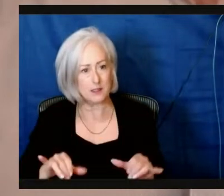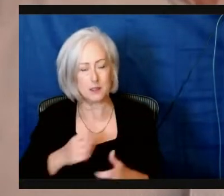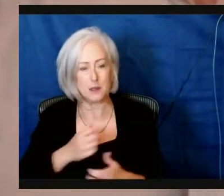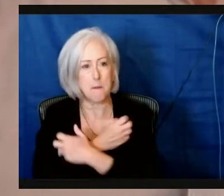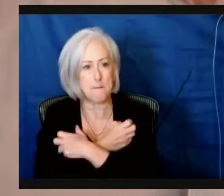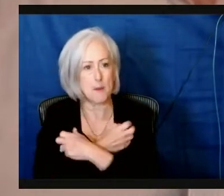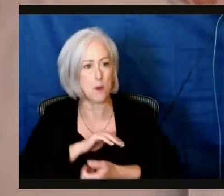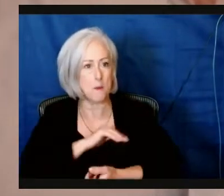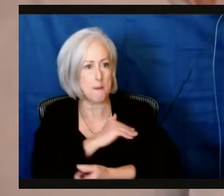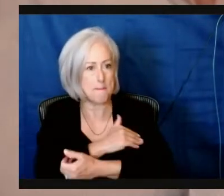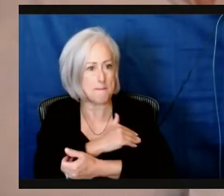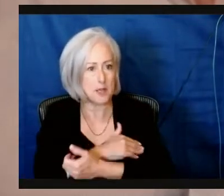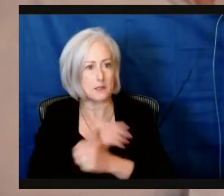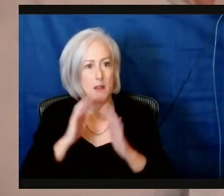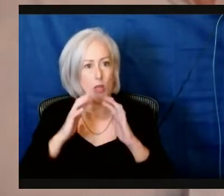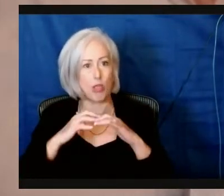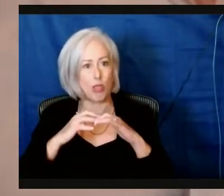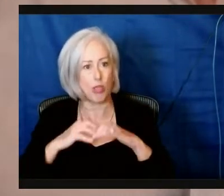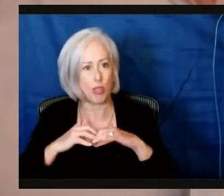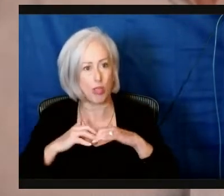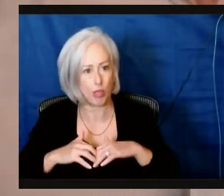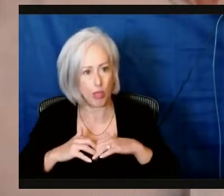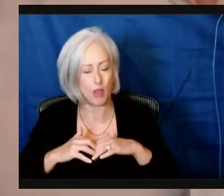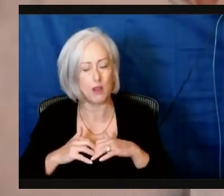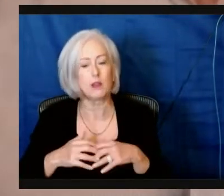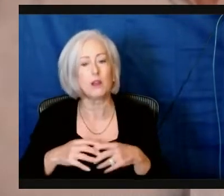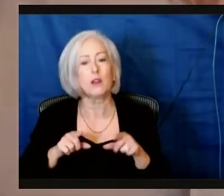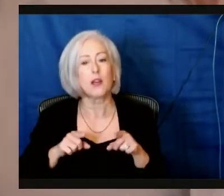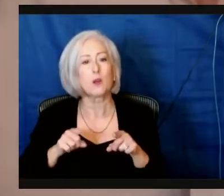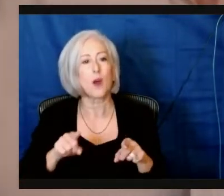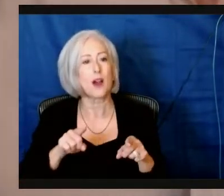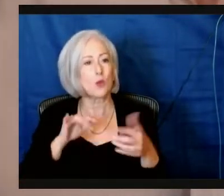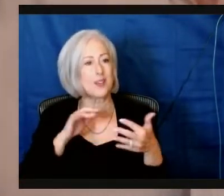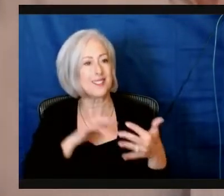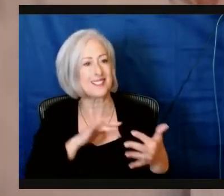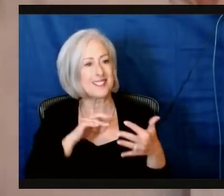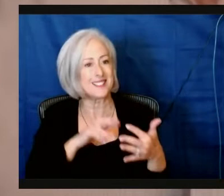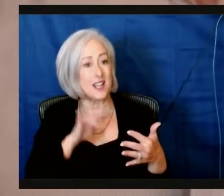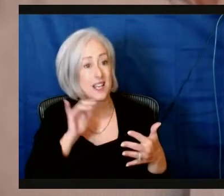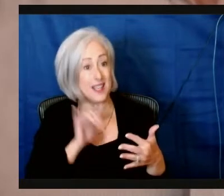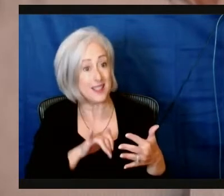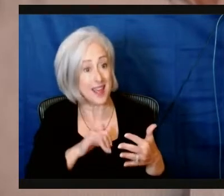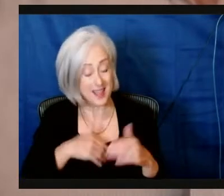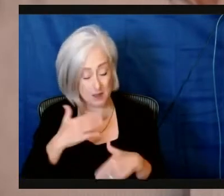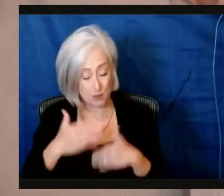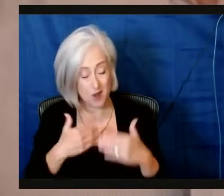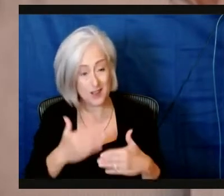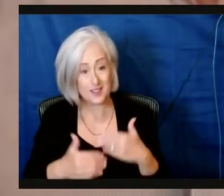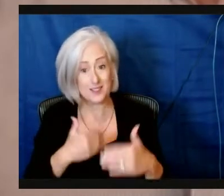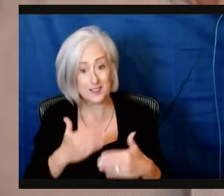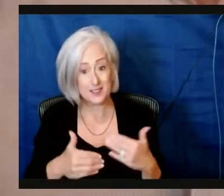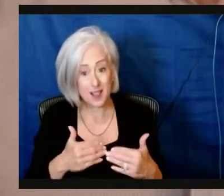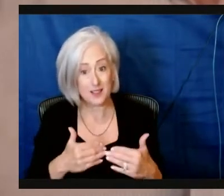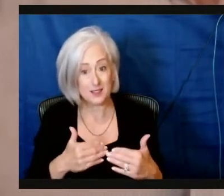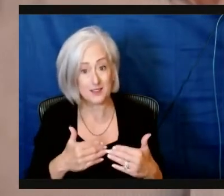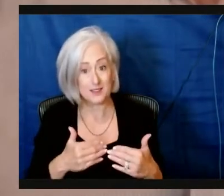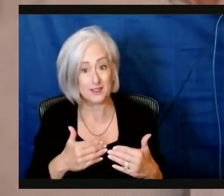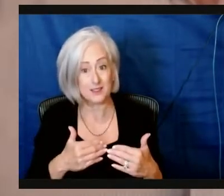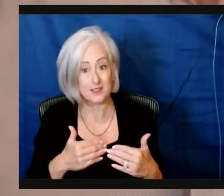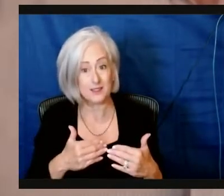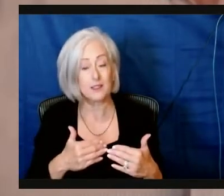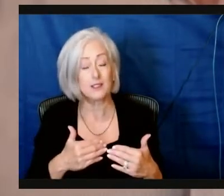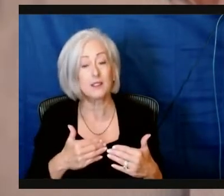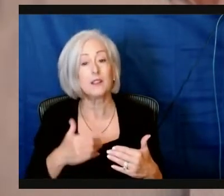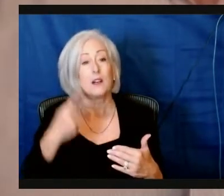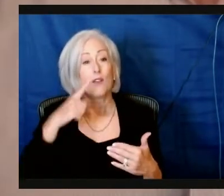muscle wasting. And by studying how these processes occur in these astronauts